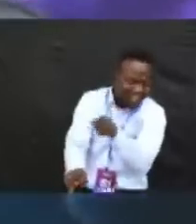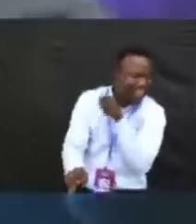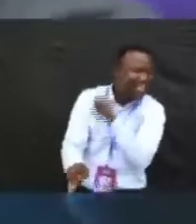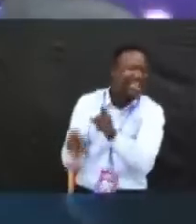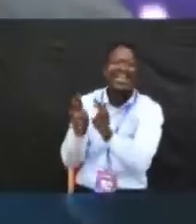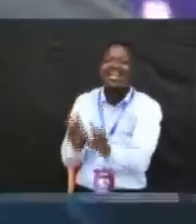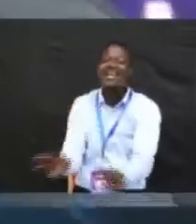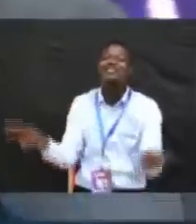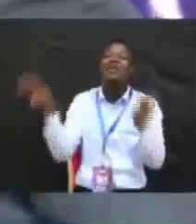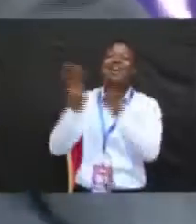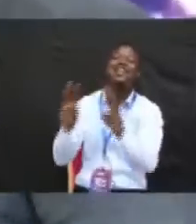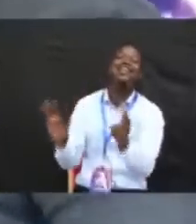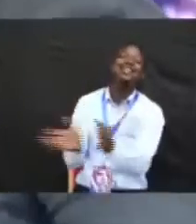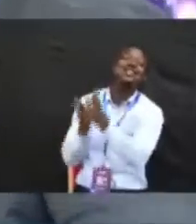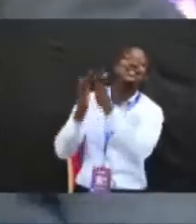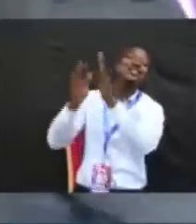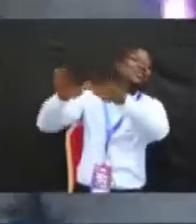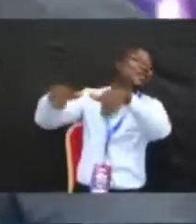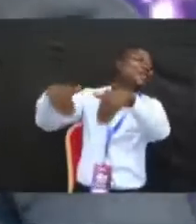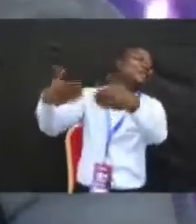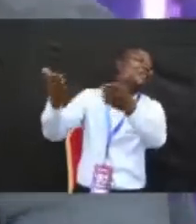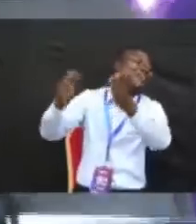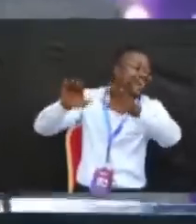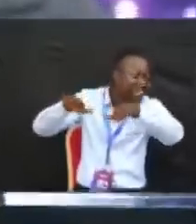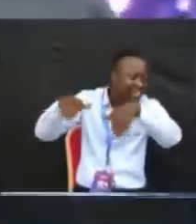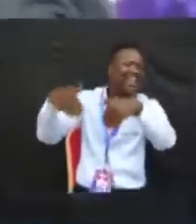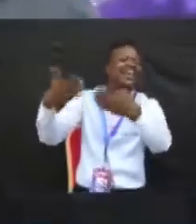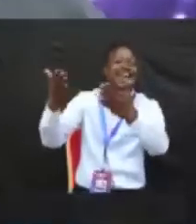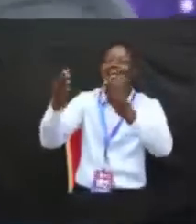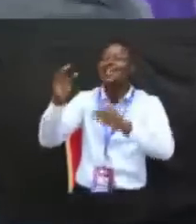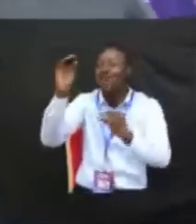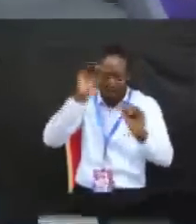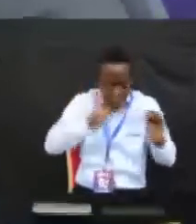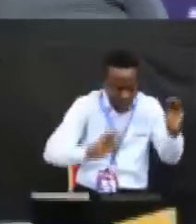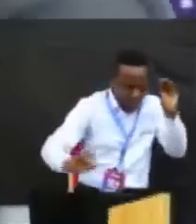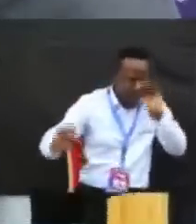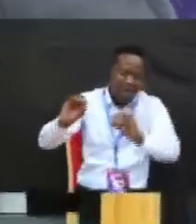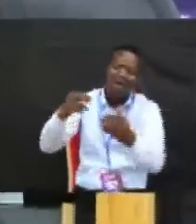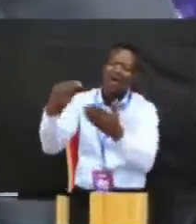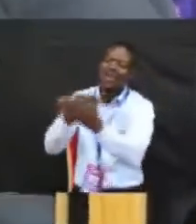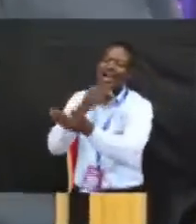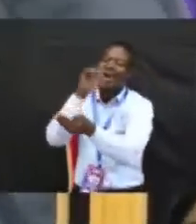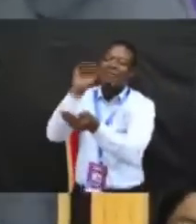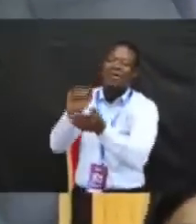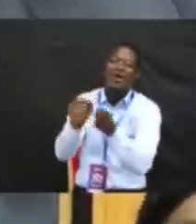He is worthy. is worthy. Hallelujah.